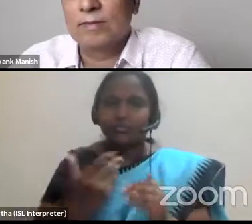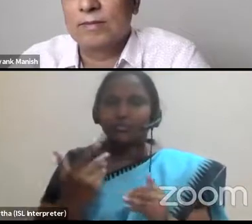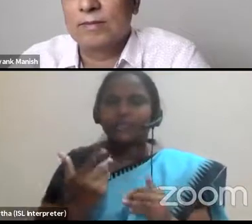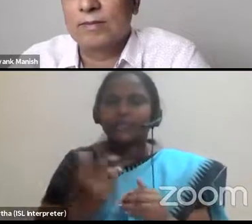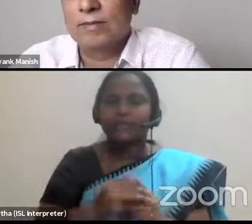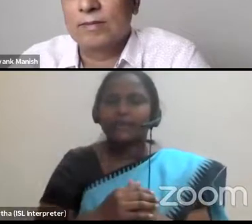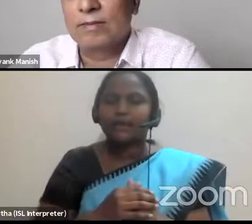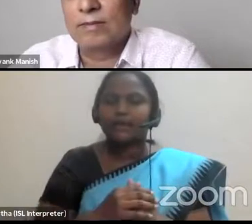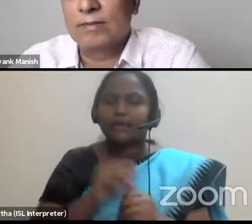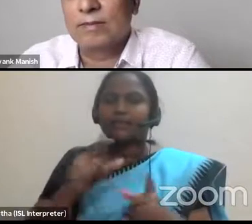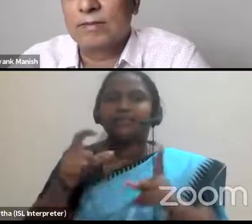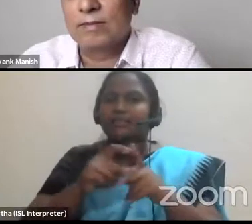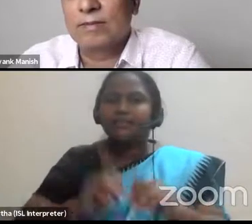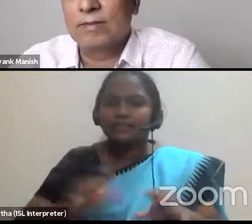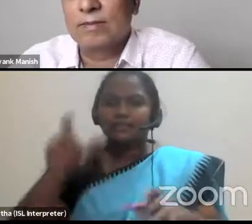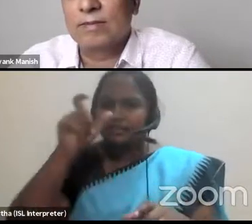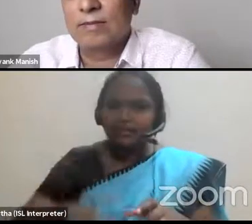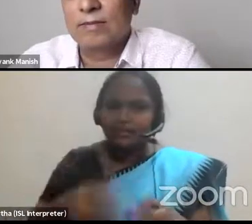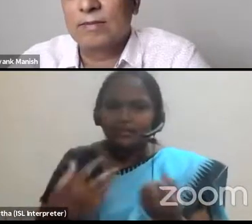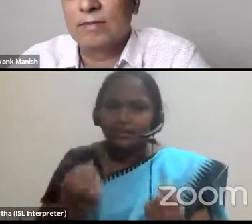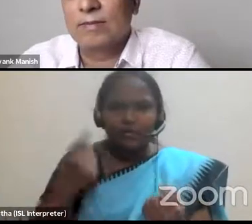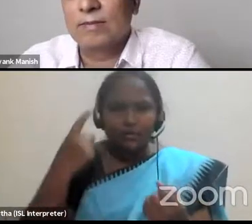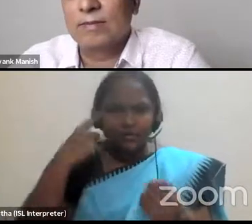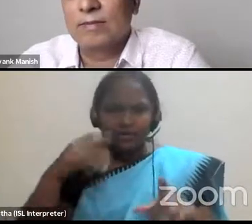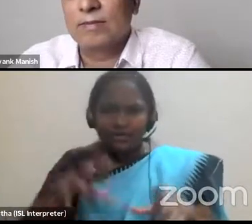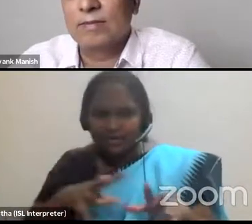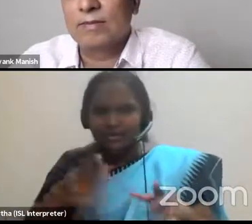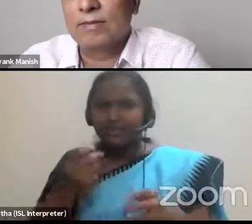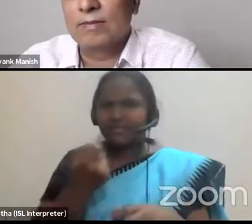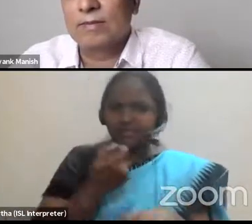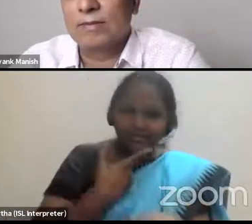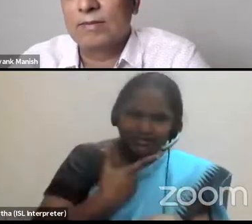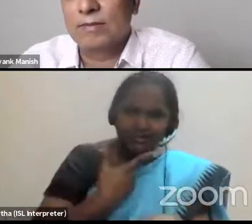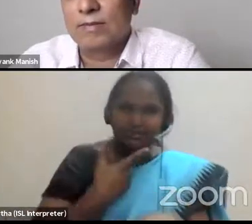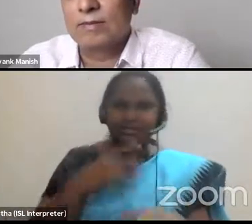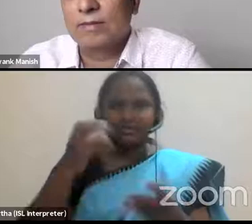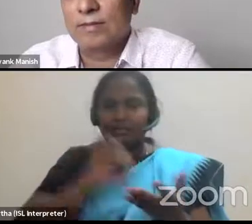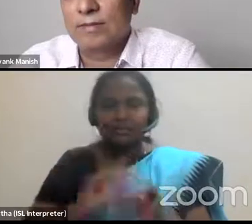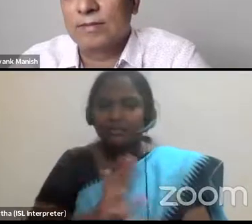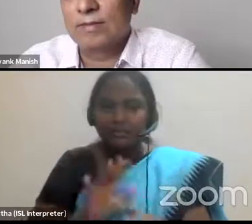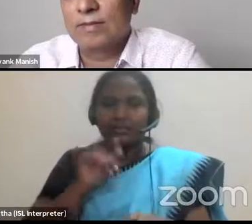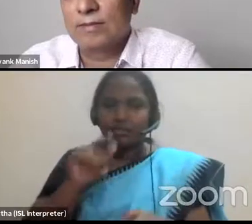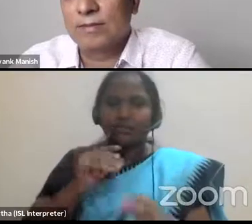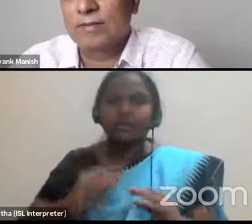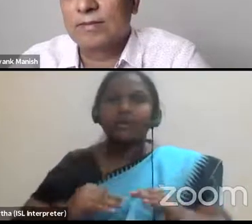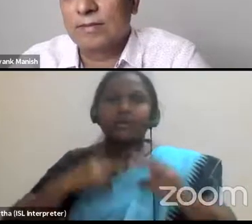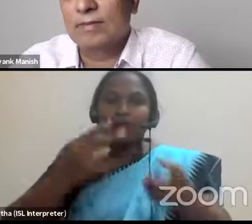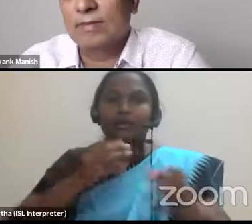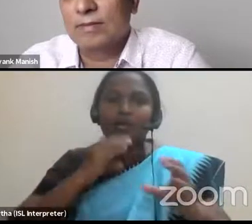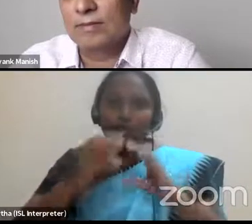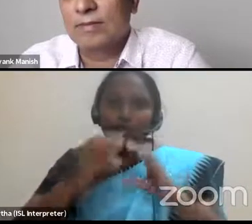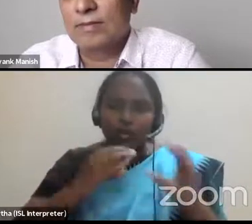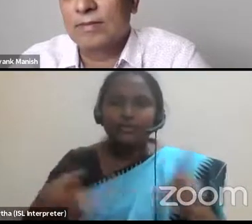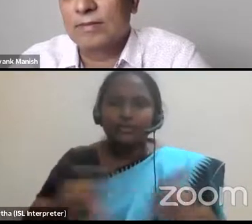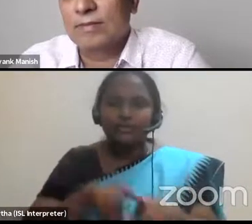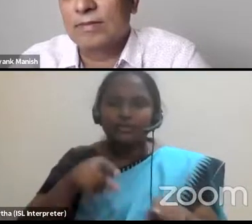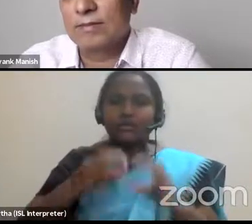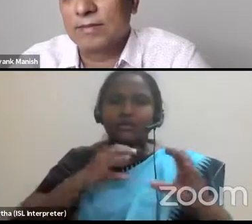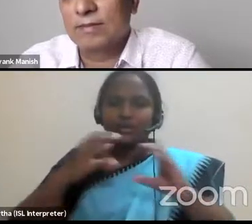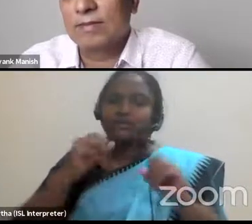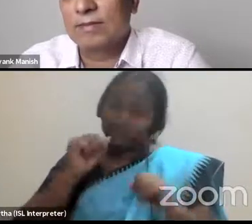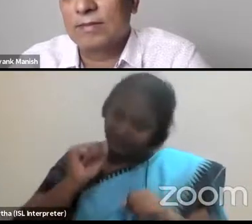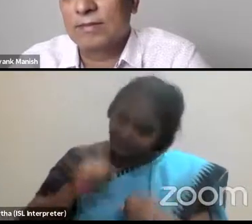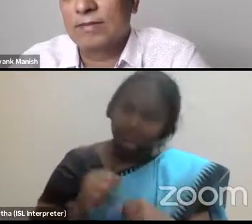a digital persona who would actually just wave at you or smile at you or frown at you, but it actually would converse with you, right? So there's a conversational